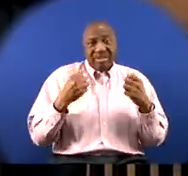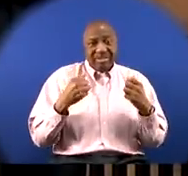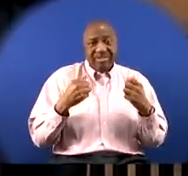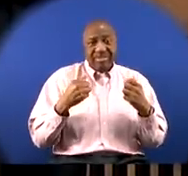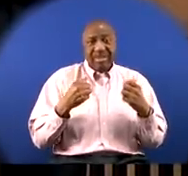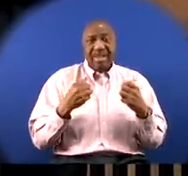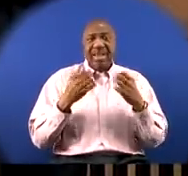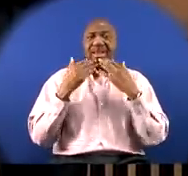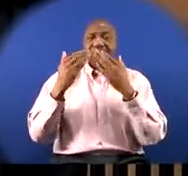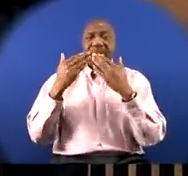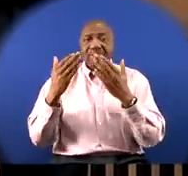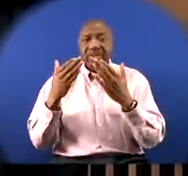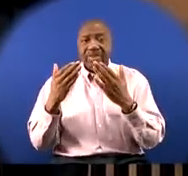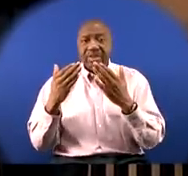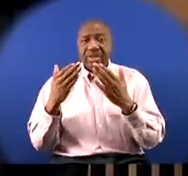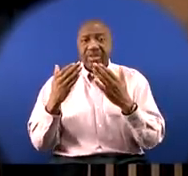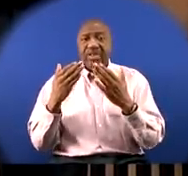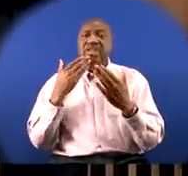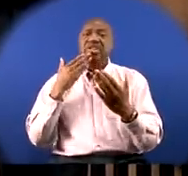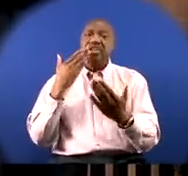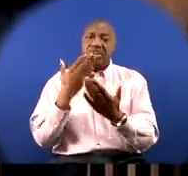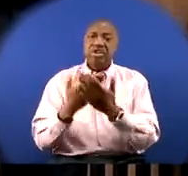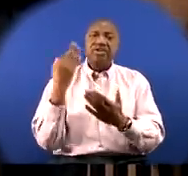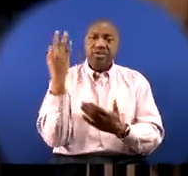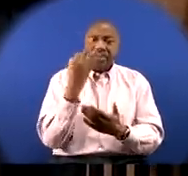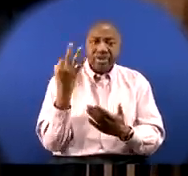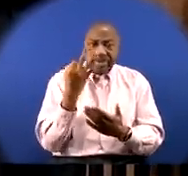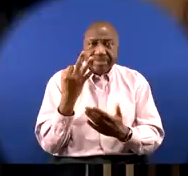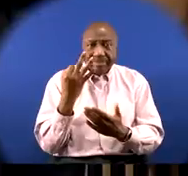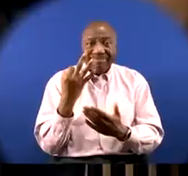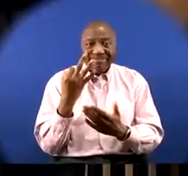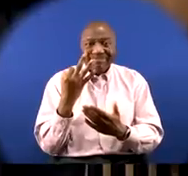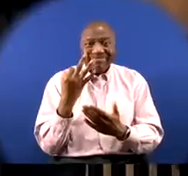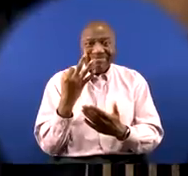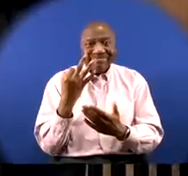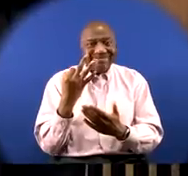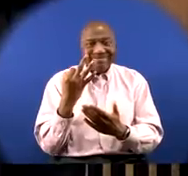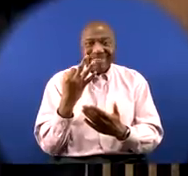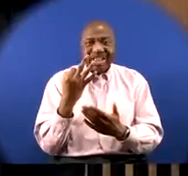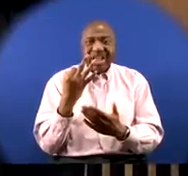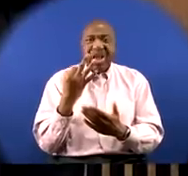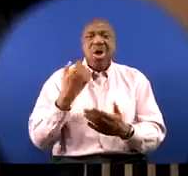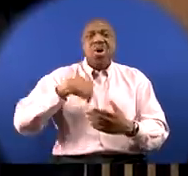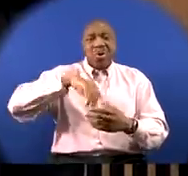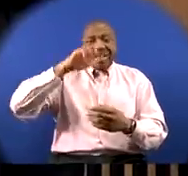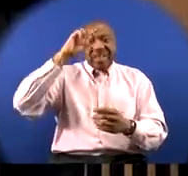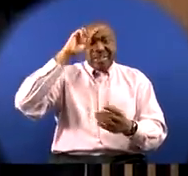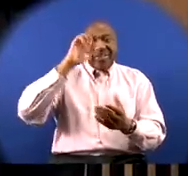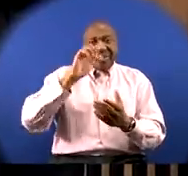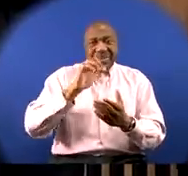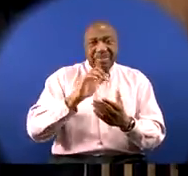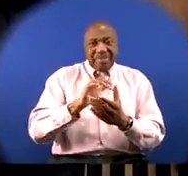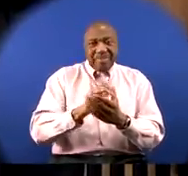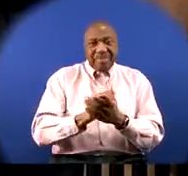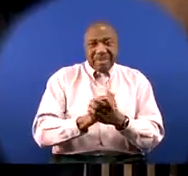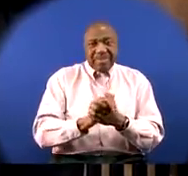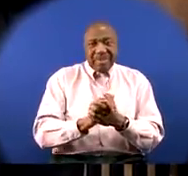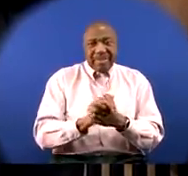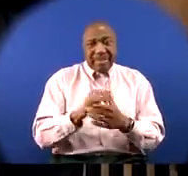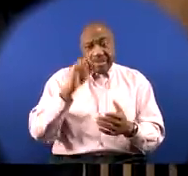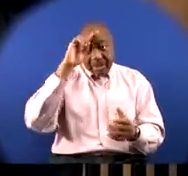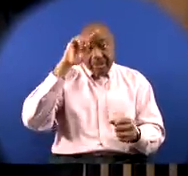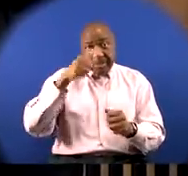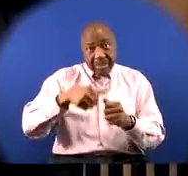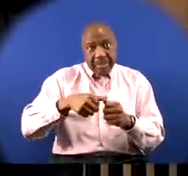grateful that on this not bad Friday, on this good Friday, we can remember The Lord Jesus gave